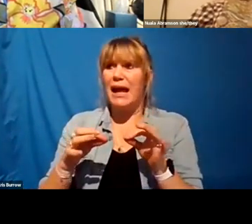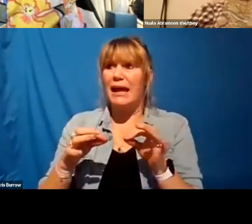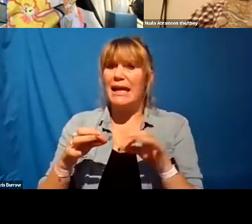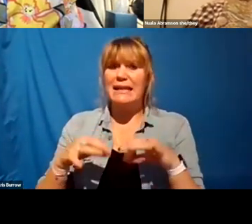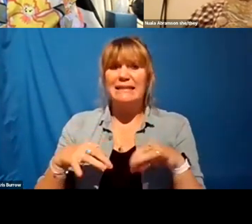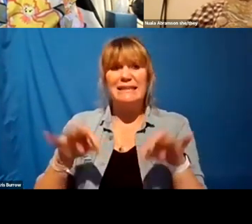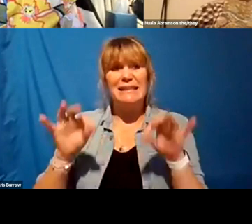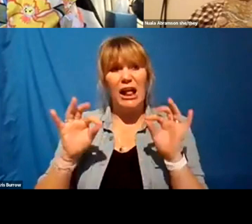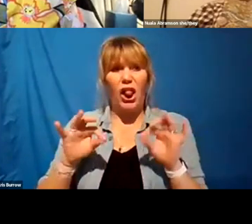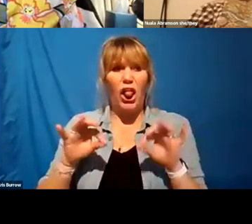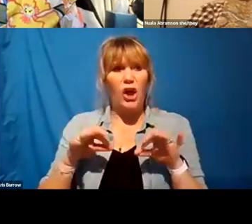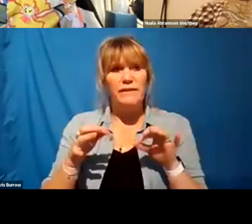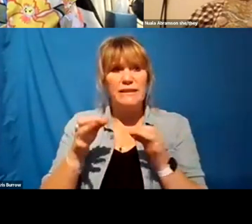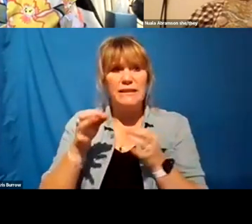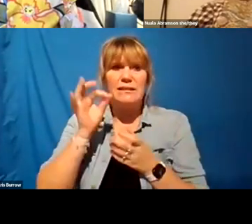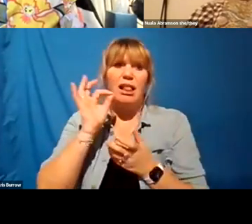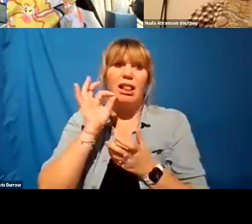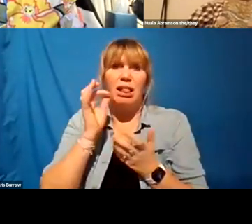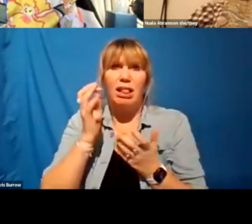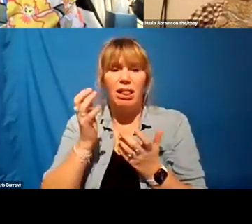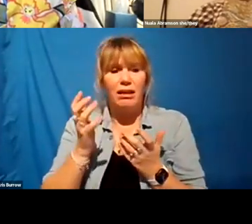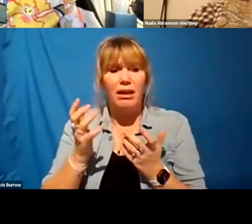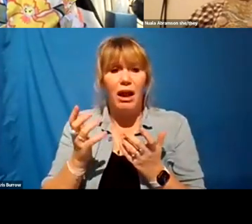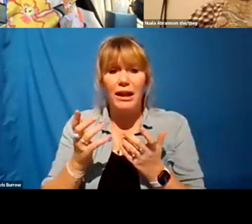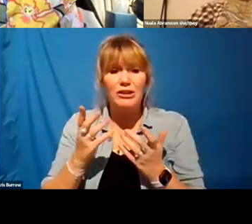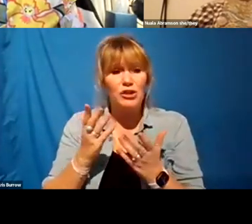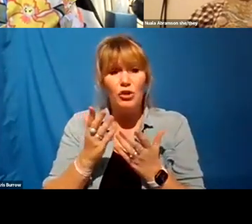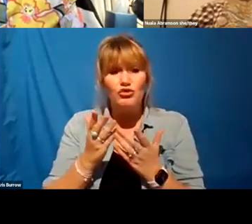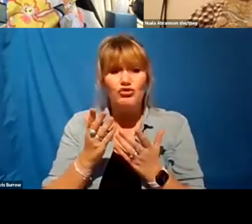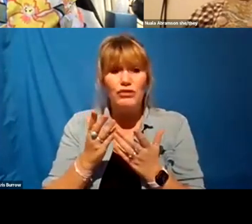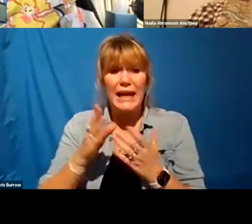sense that it's, you know, art is serious business and